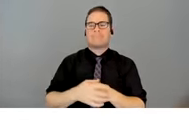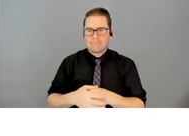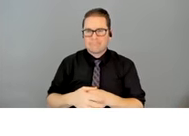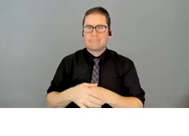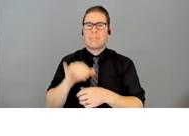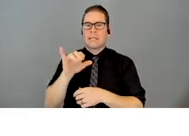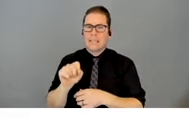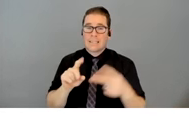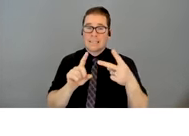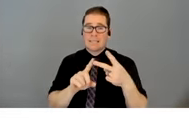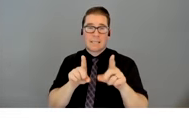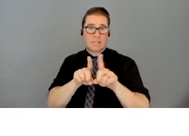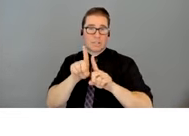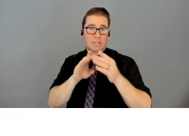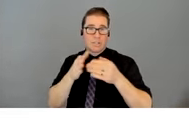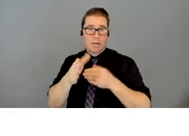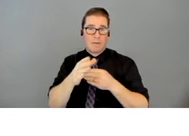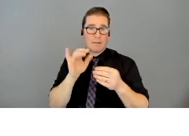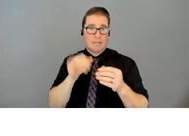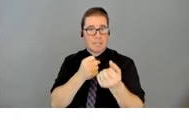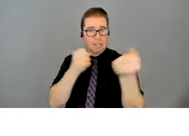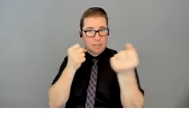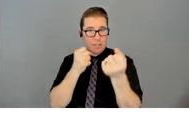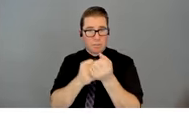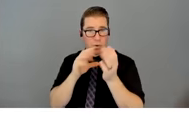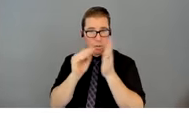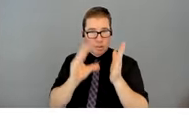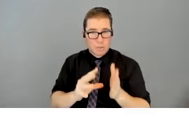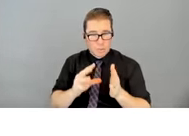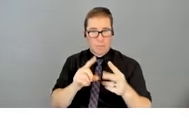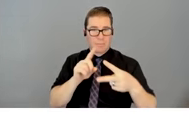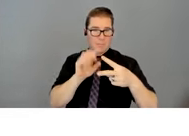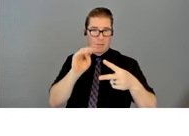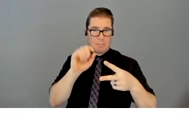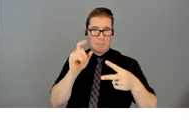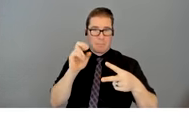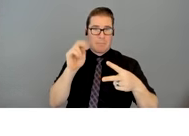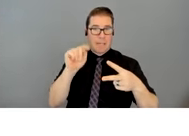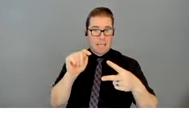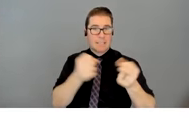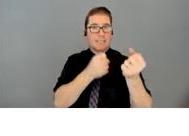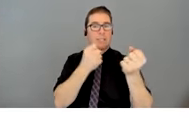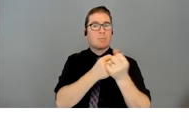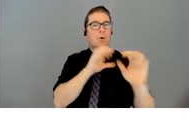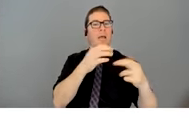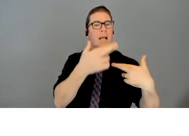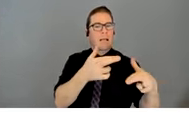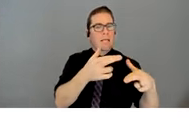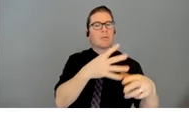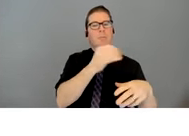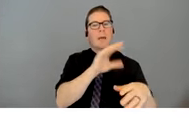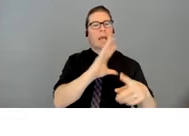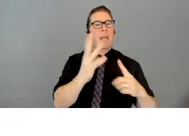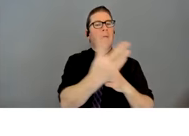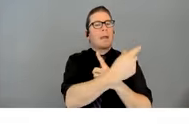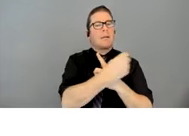Starfish supports the student in their learning. Maxient supports the classroom and the environment. Thank you.